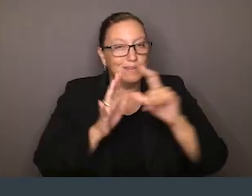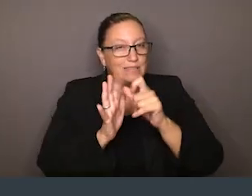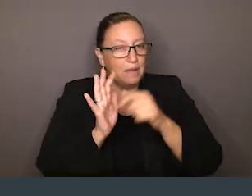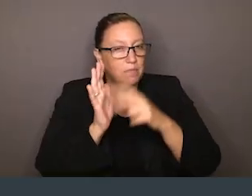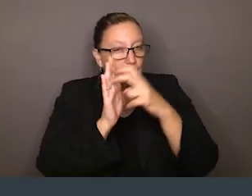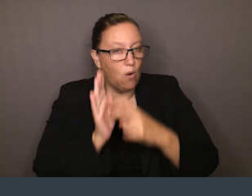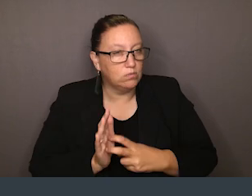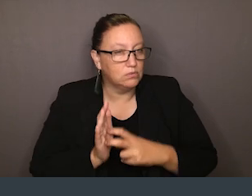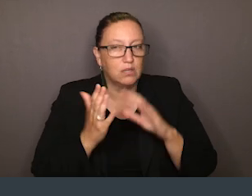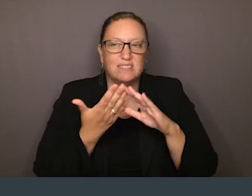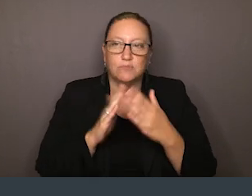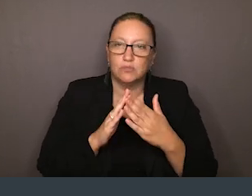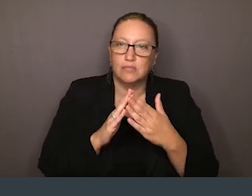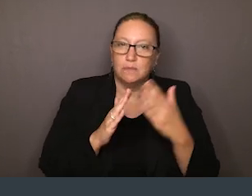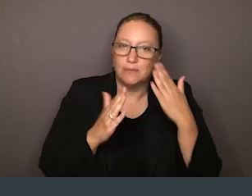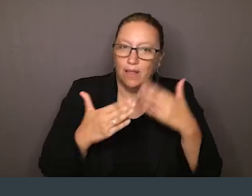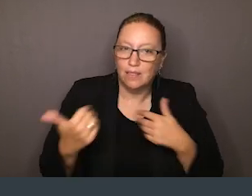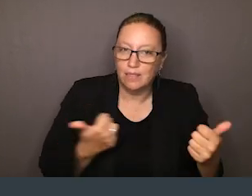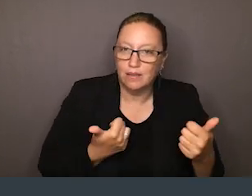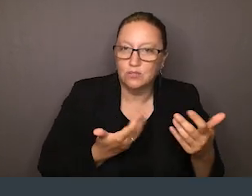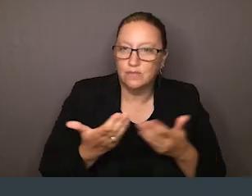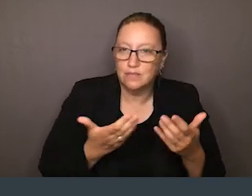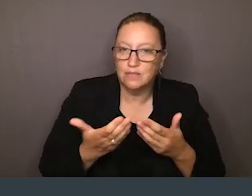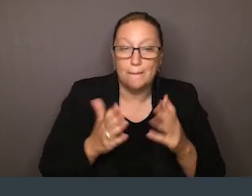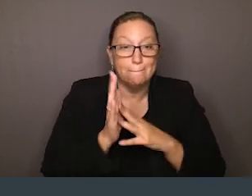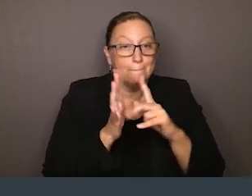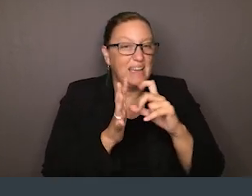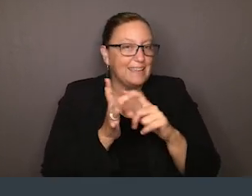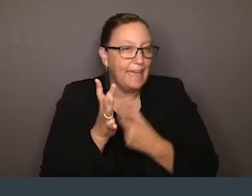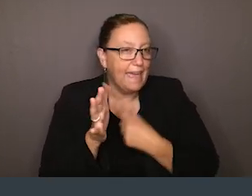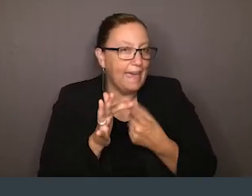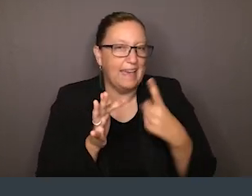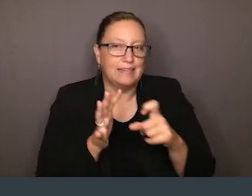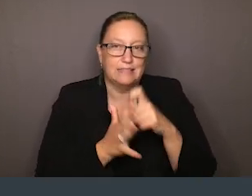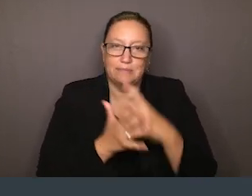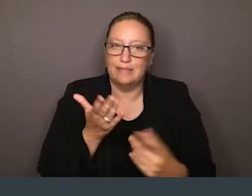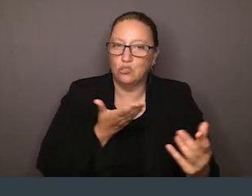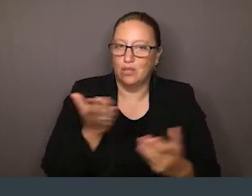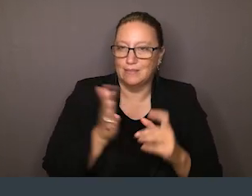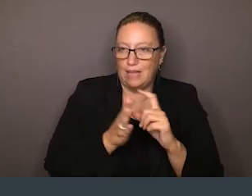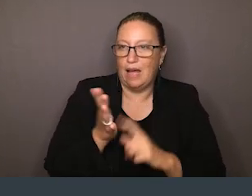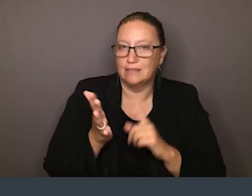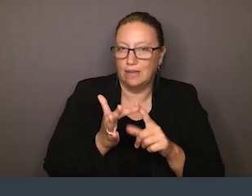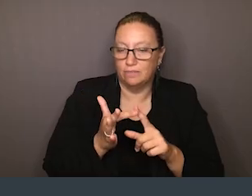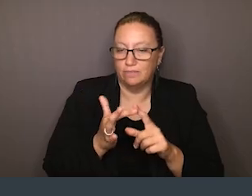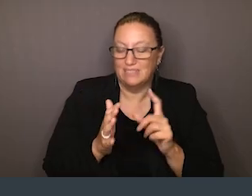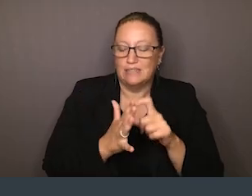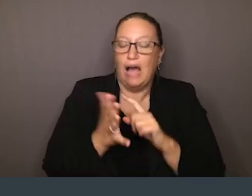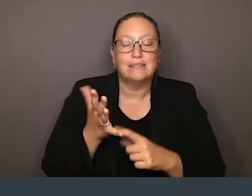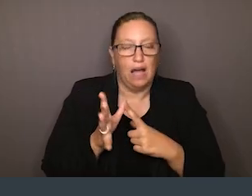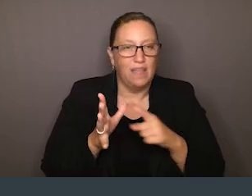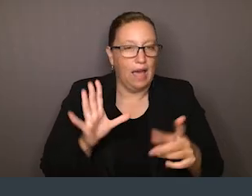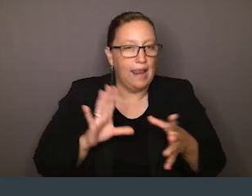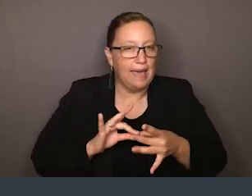records, community mental health services, Medicare data, and disability services data. And this linked